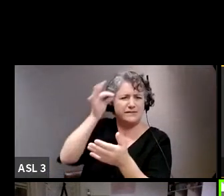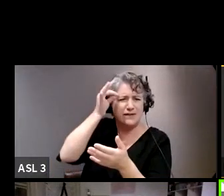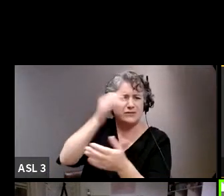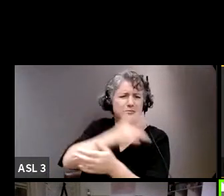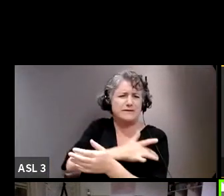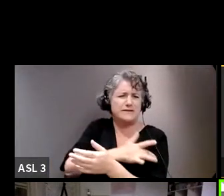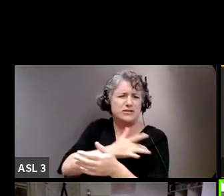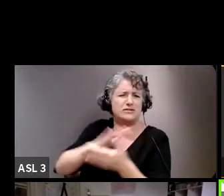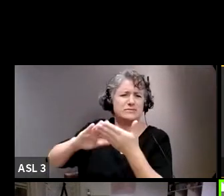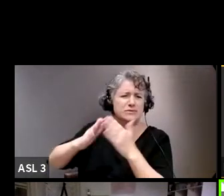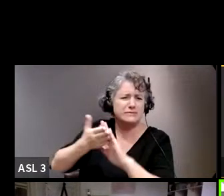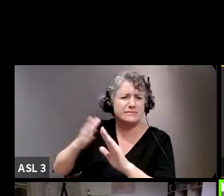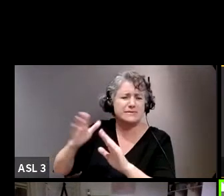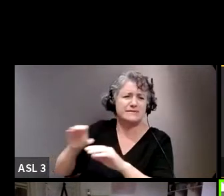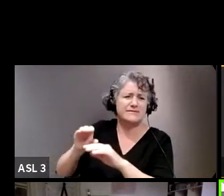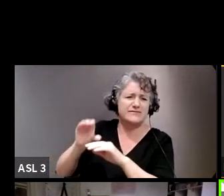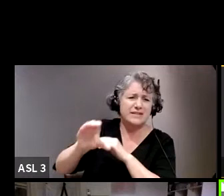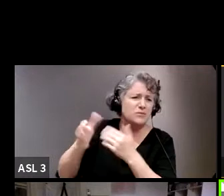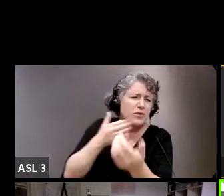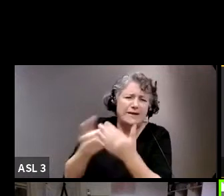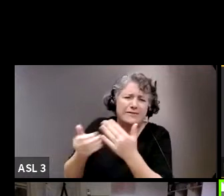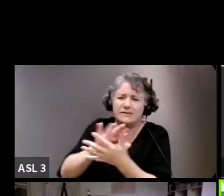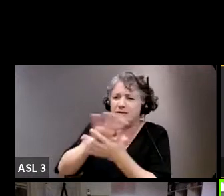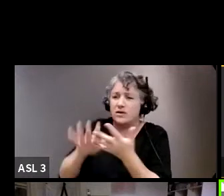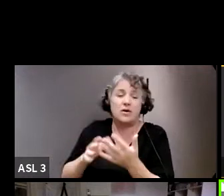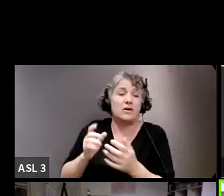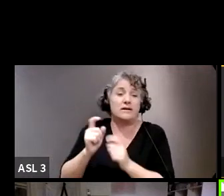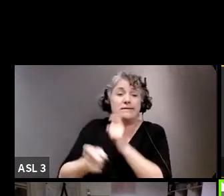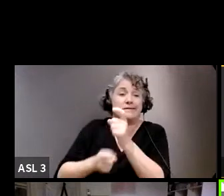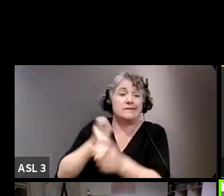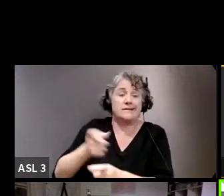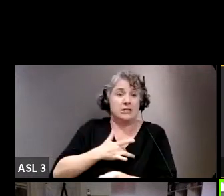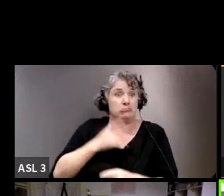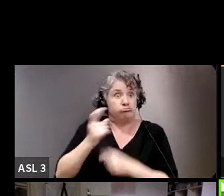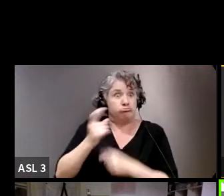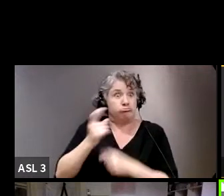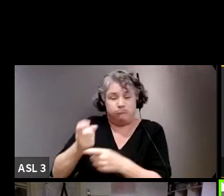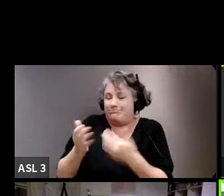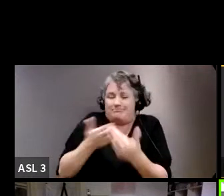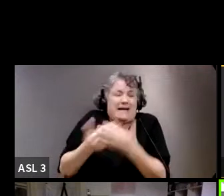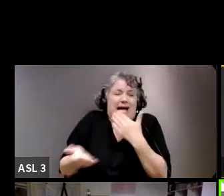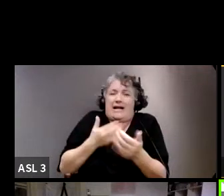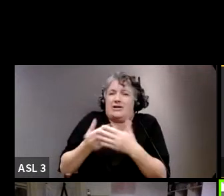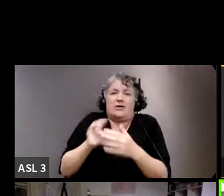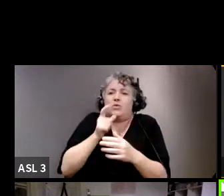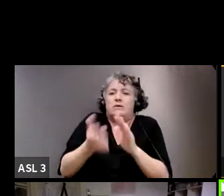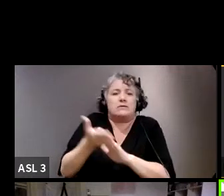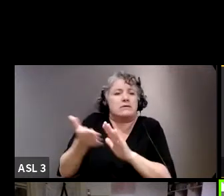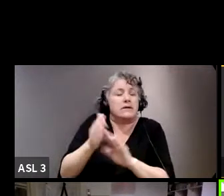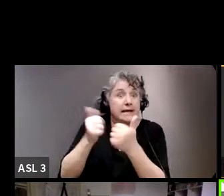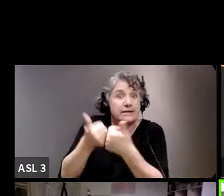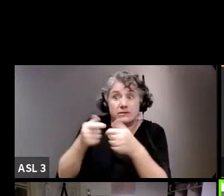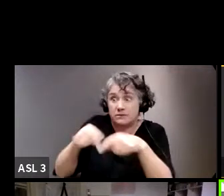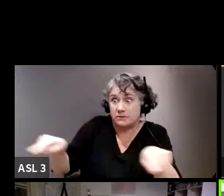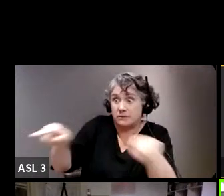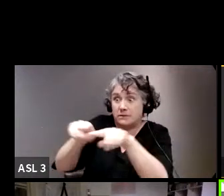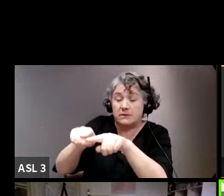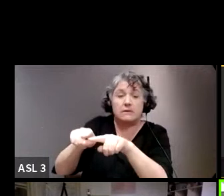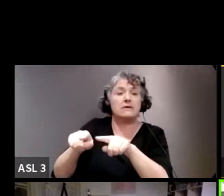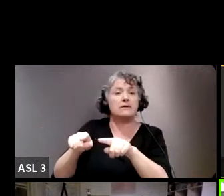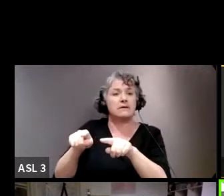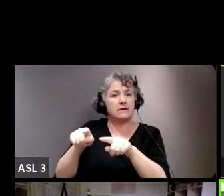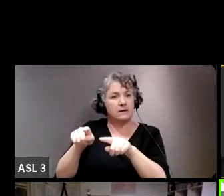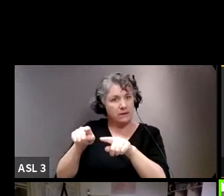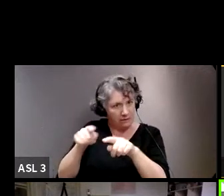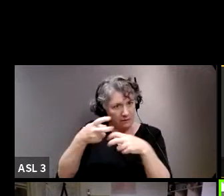funded or funded through the larger charitable and philanthropic processes then we'll probably get closer to that